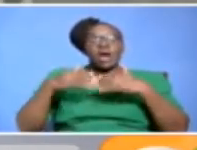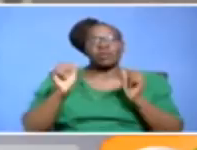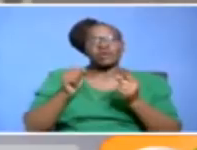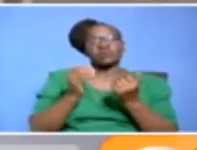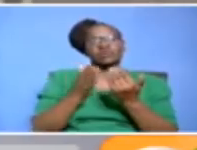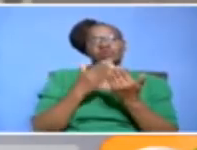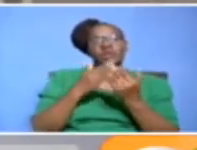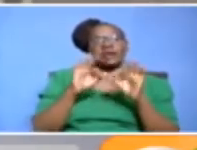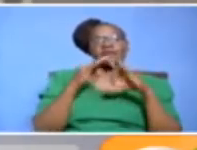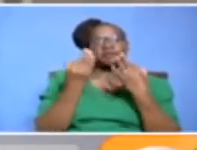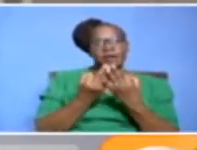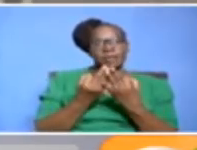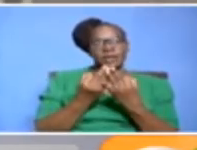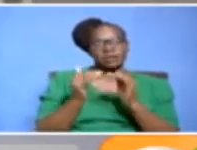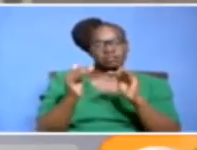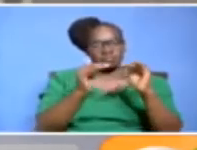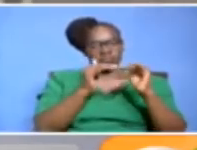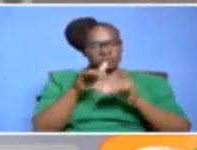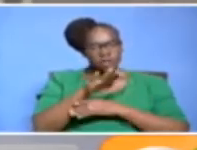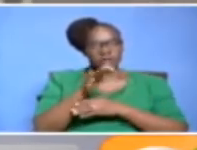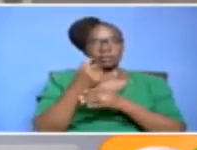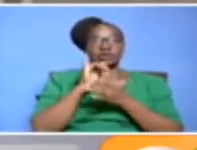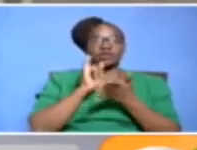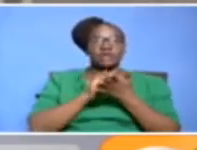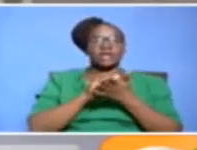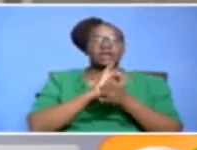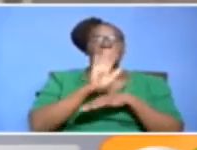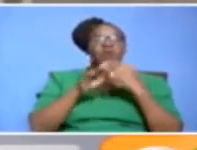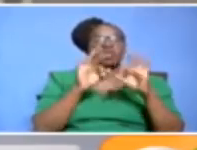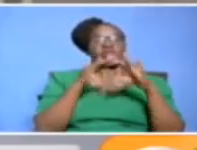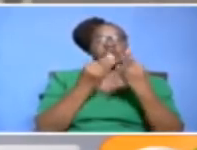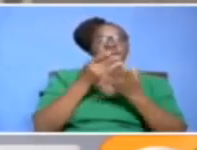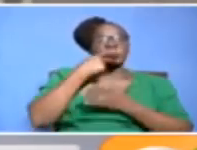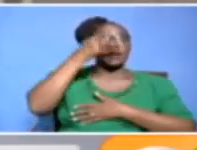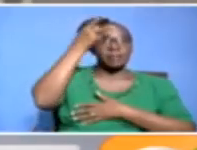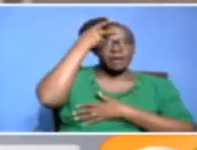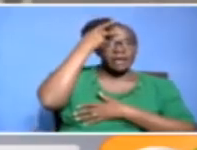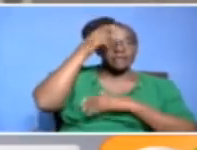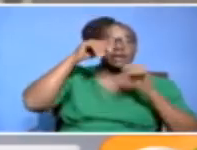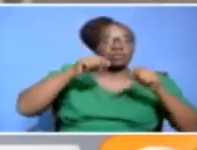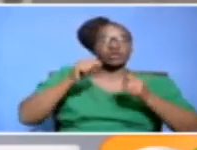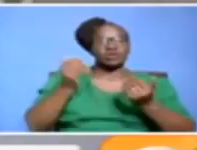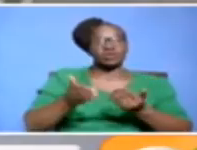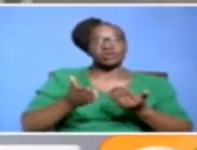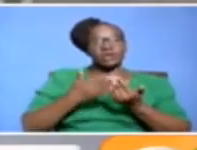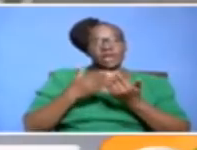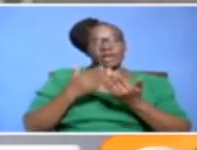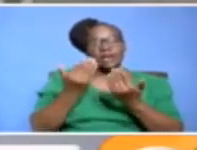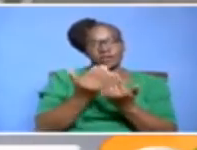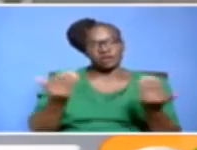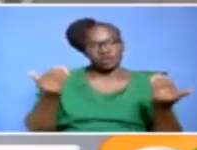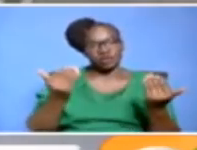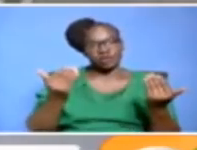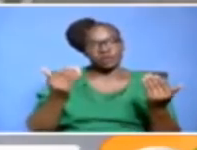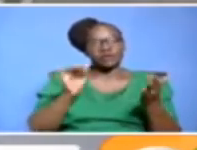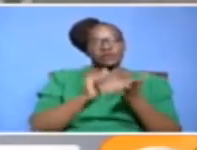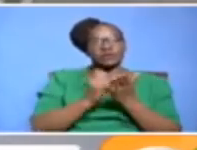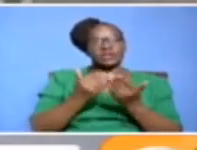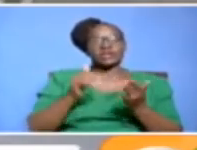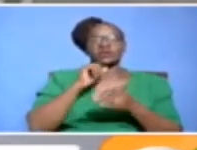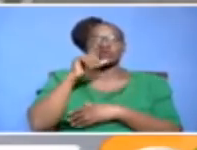family at the family level, ensuring that the family, the parents, are able to provide for the kids, those are the children don't have